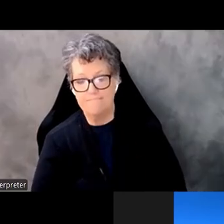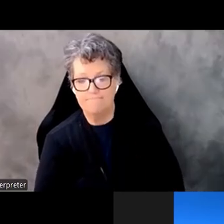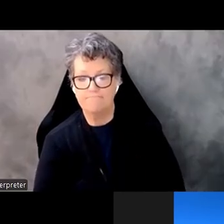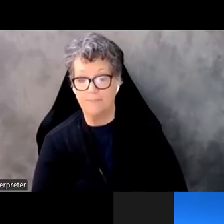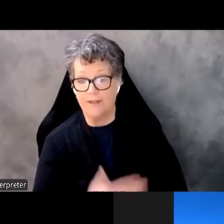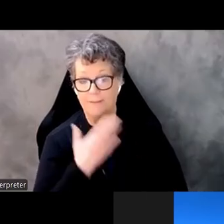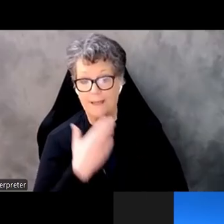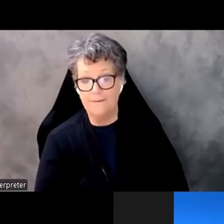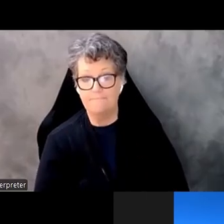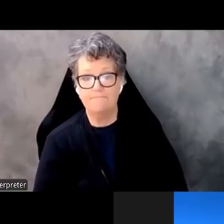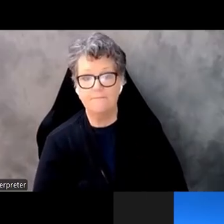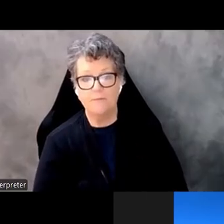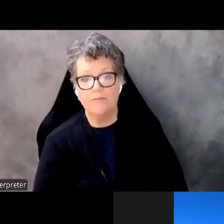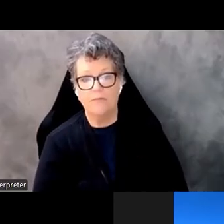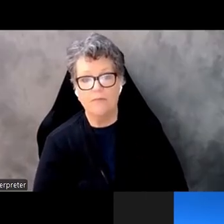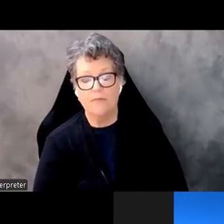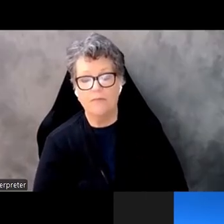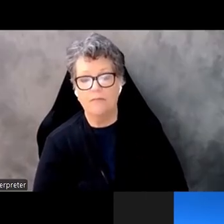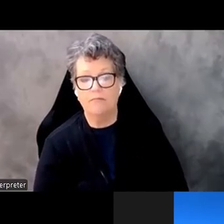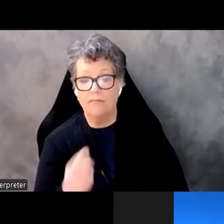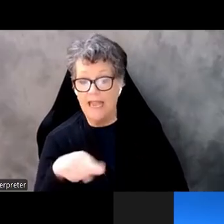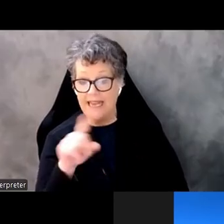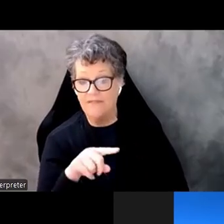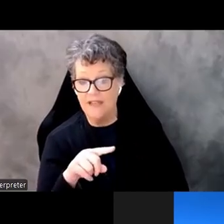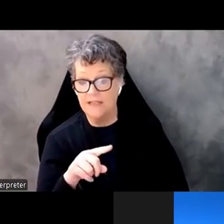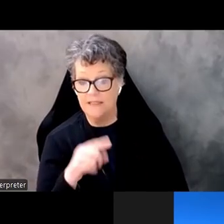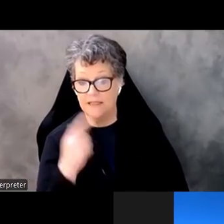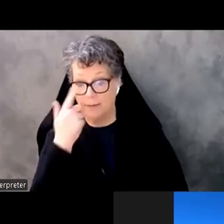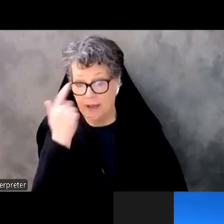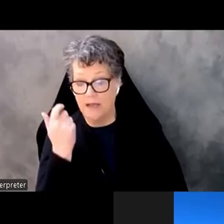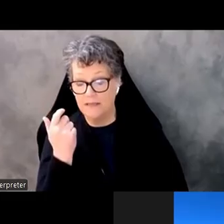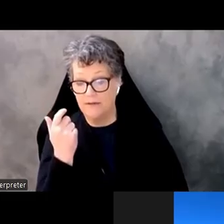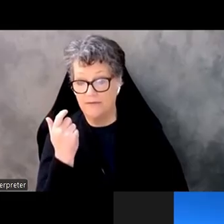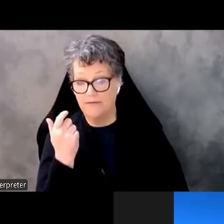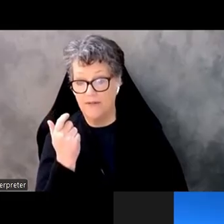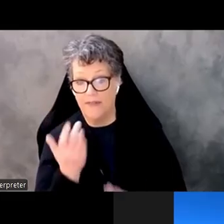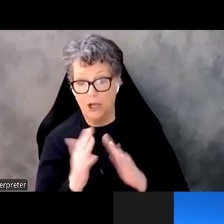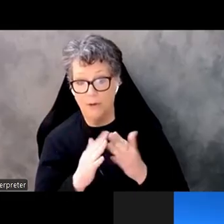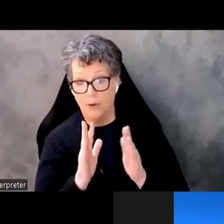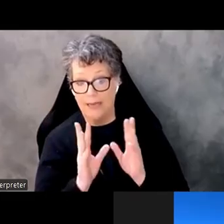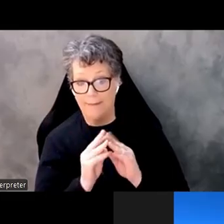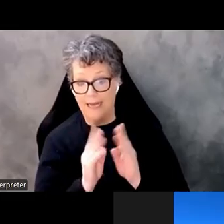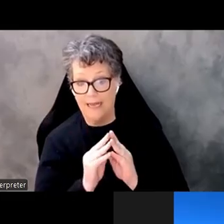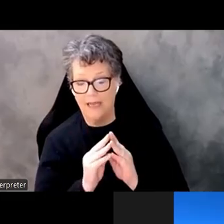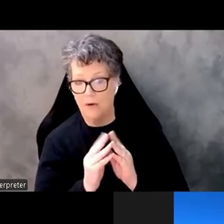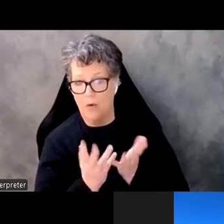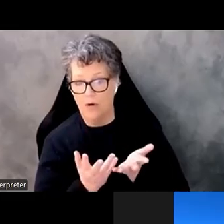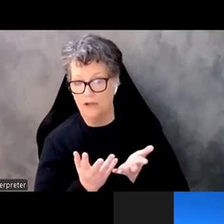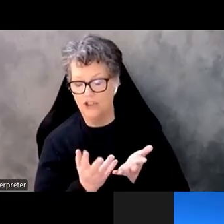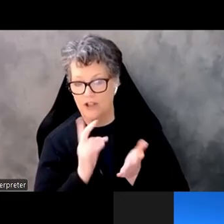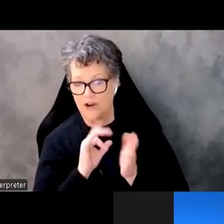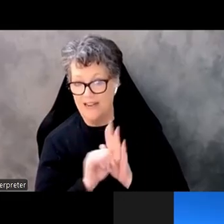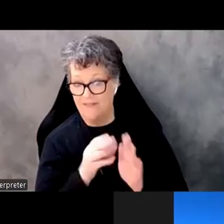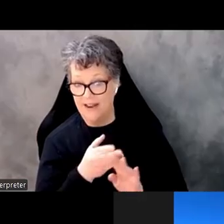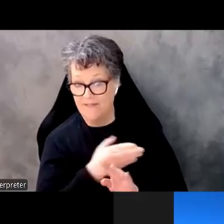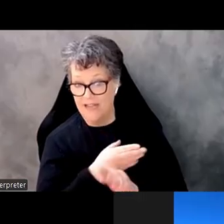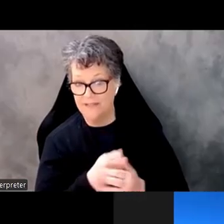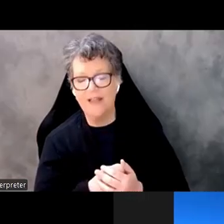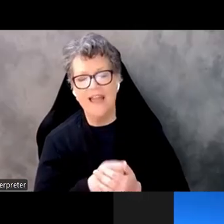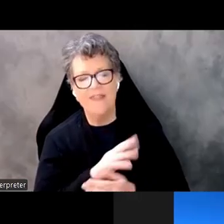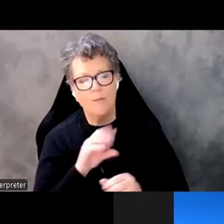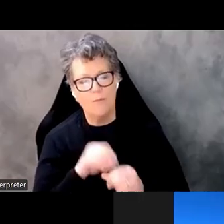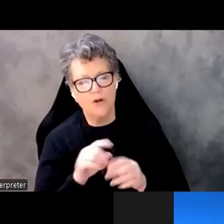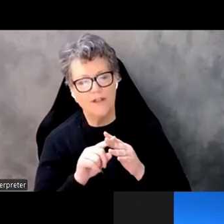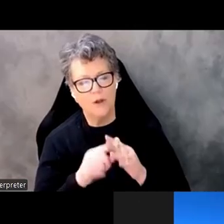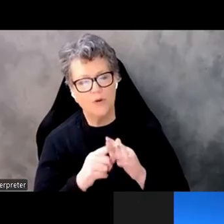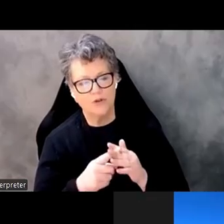Thanks. Are any of these as a result of the community meeting, or are these kind of identified in advance? These were part of the